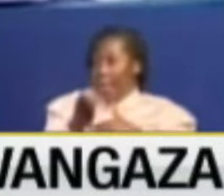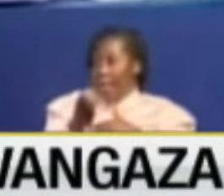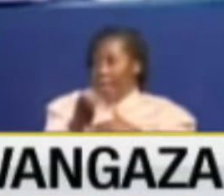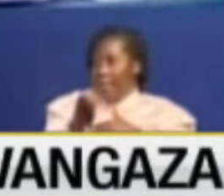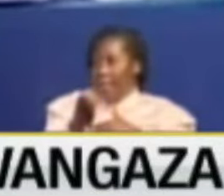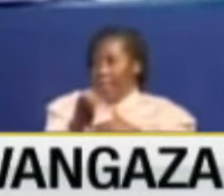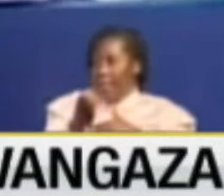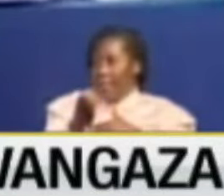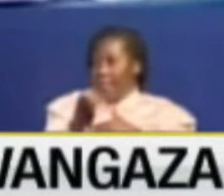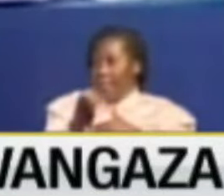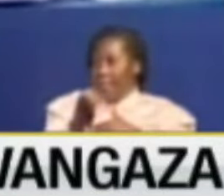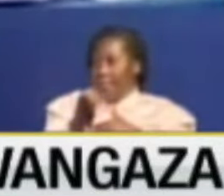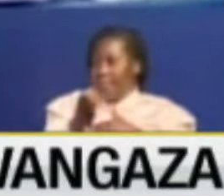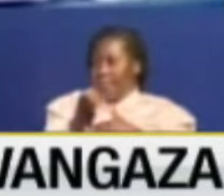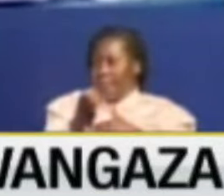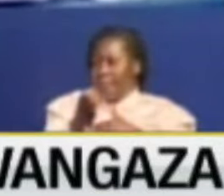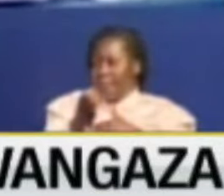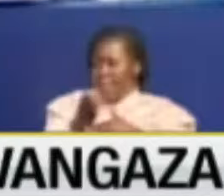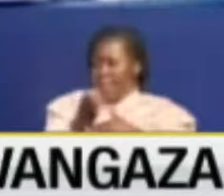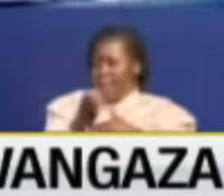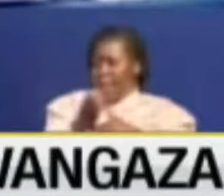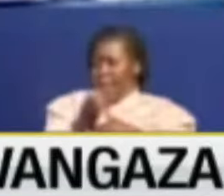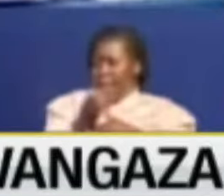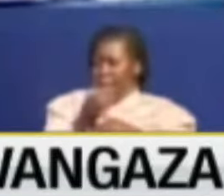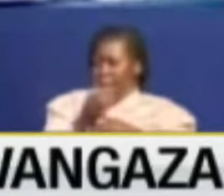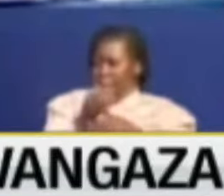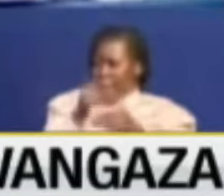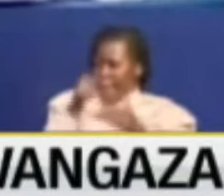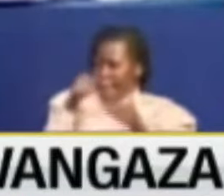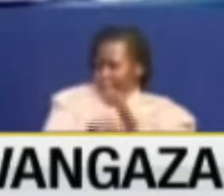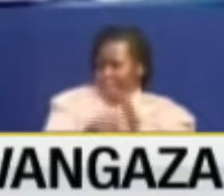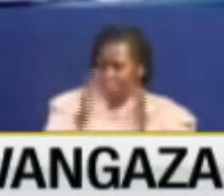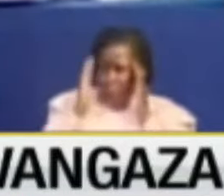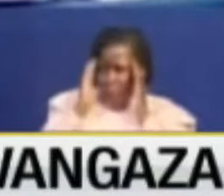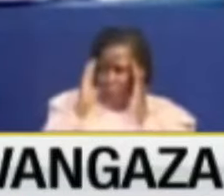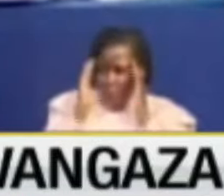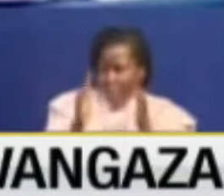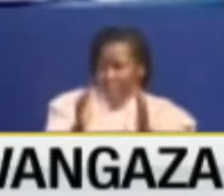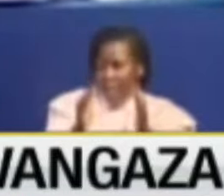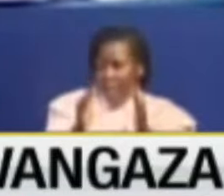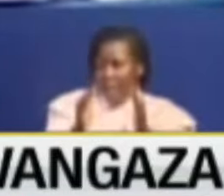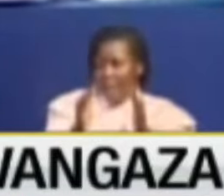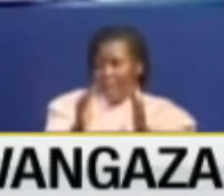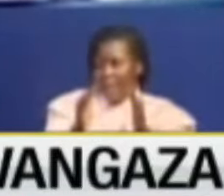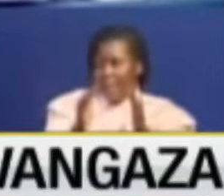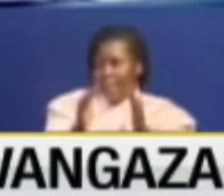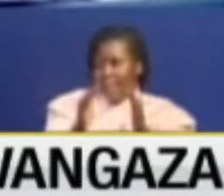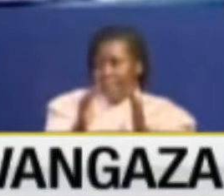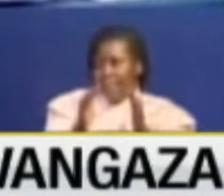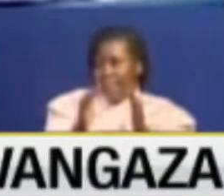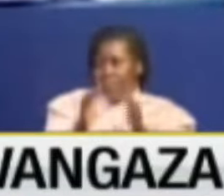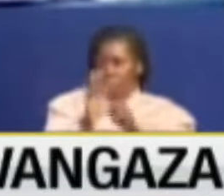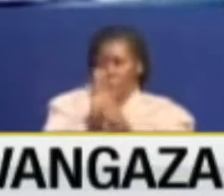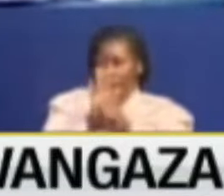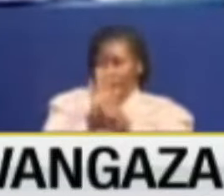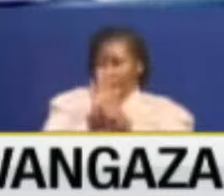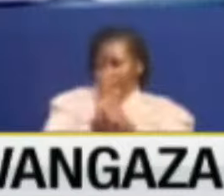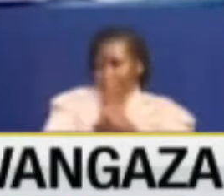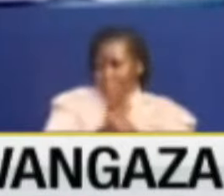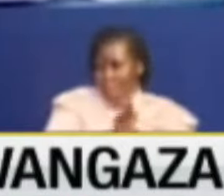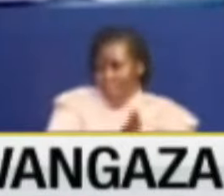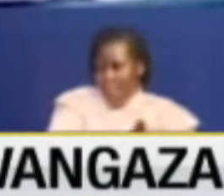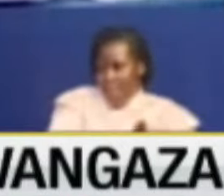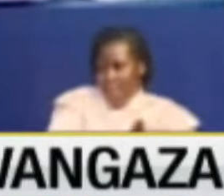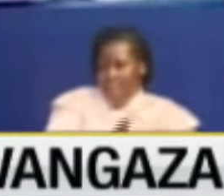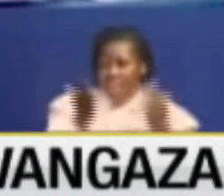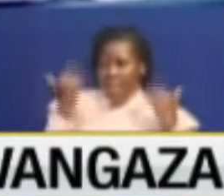smacks of extreme commitment to salvage Meru County from some funny